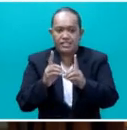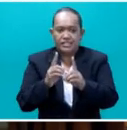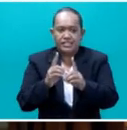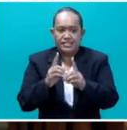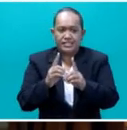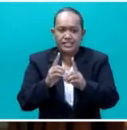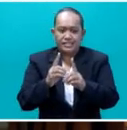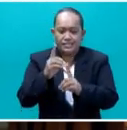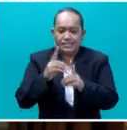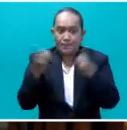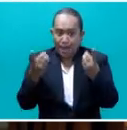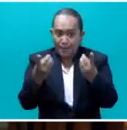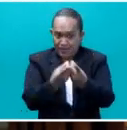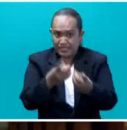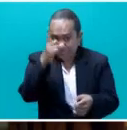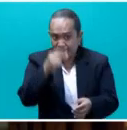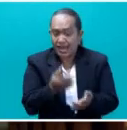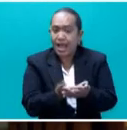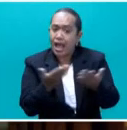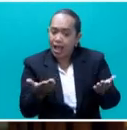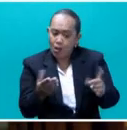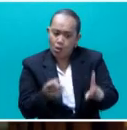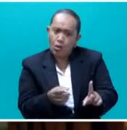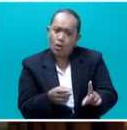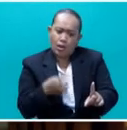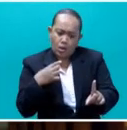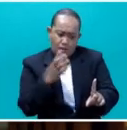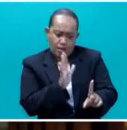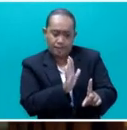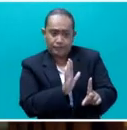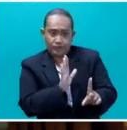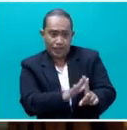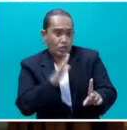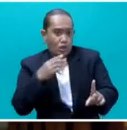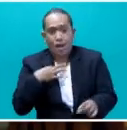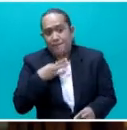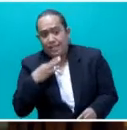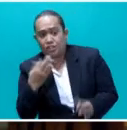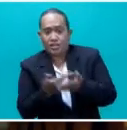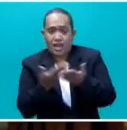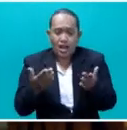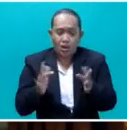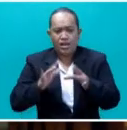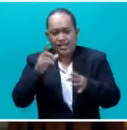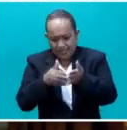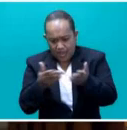platform to store, receive, and process applications electronically to reduce processing